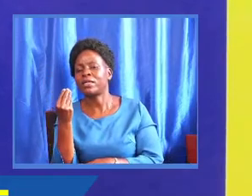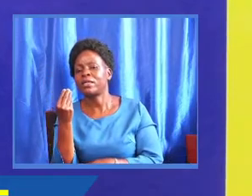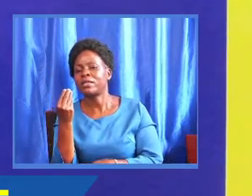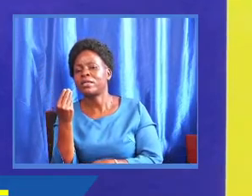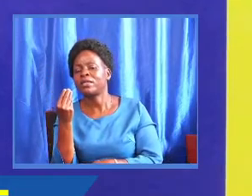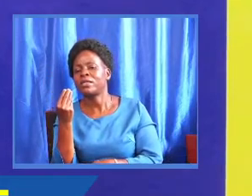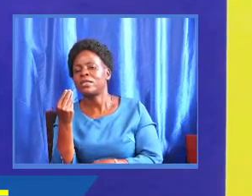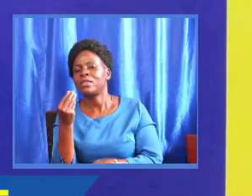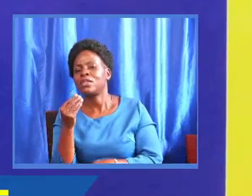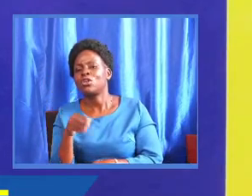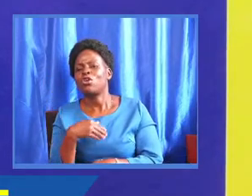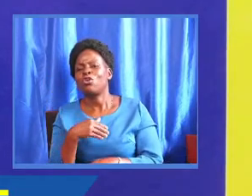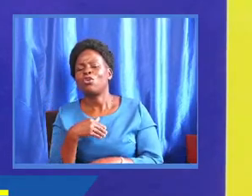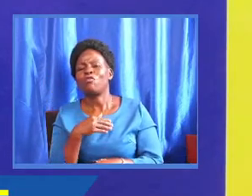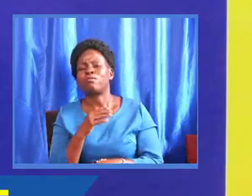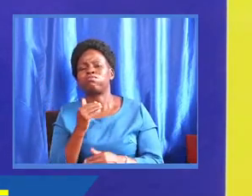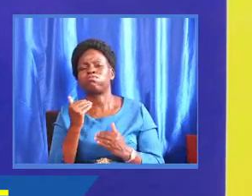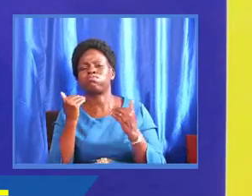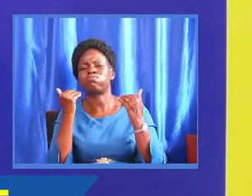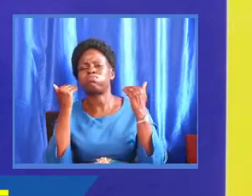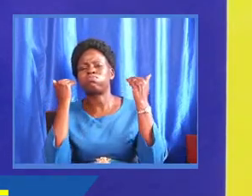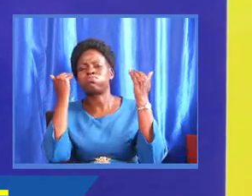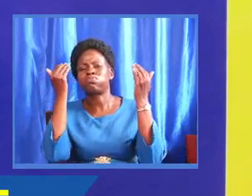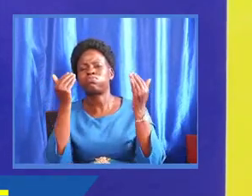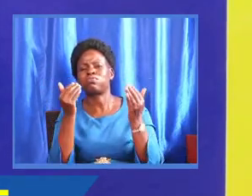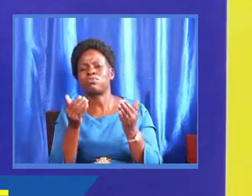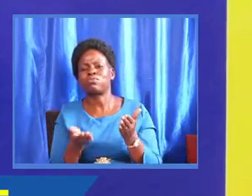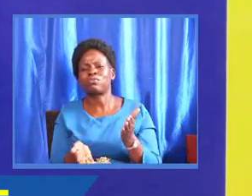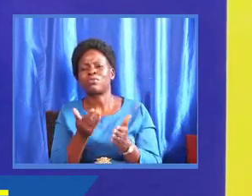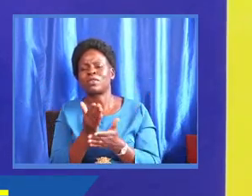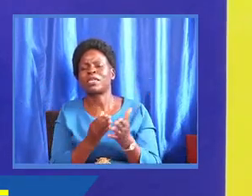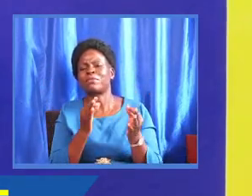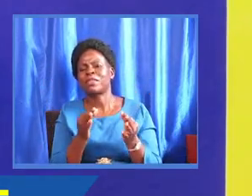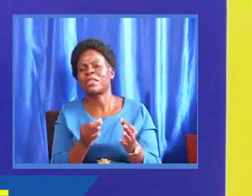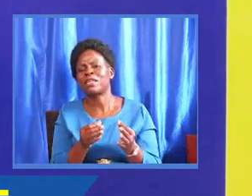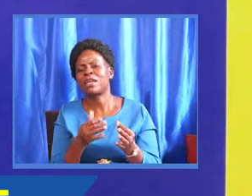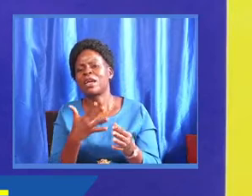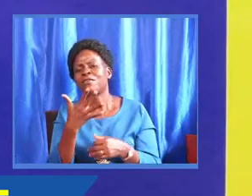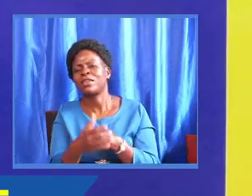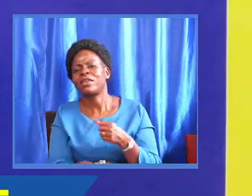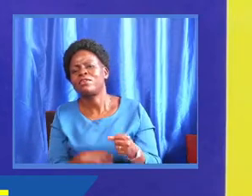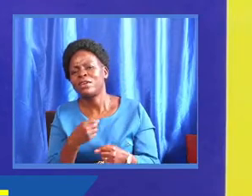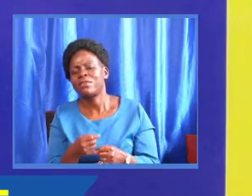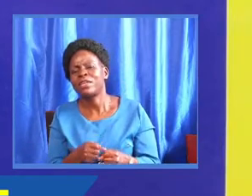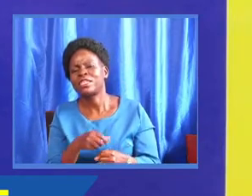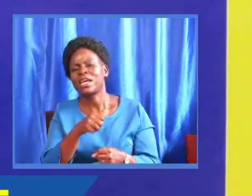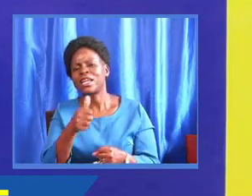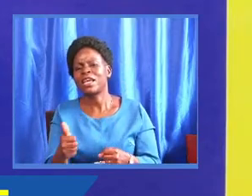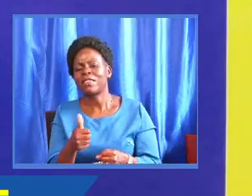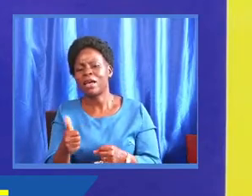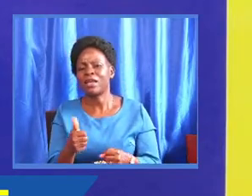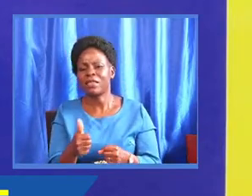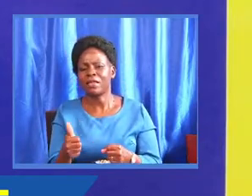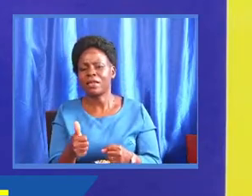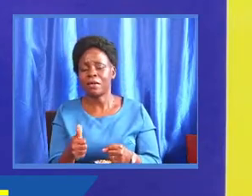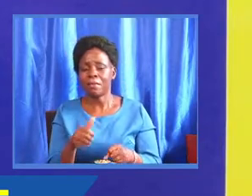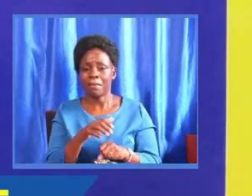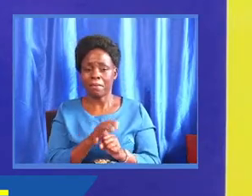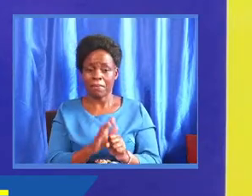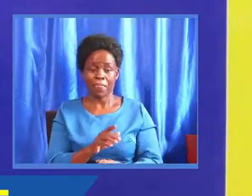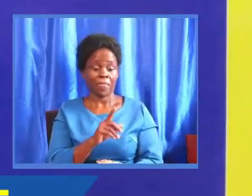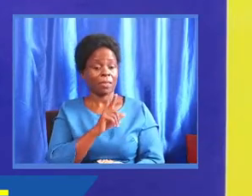And don't overstretch yourself. You know, get a smaller property. After 5 years or 4 years, get another one and another one. So just make sure